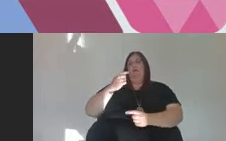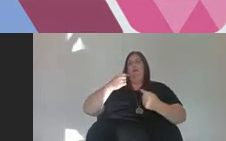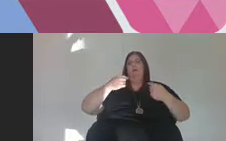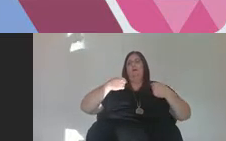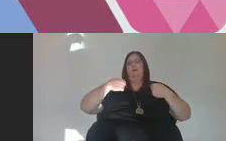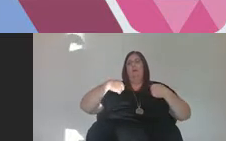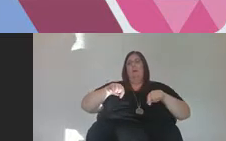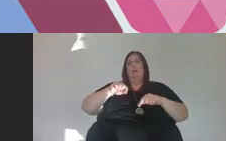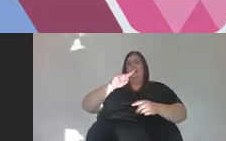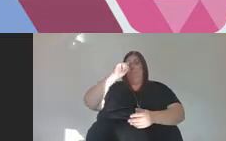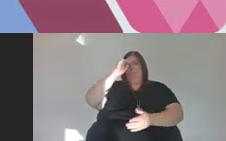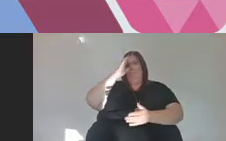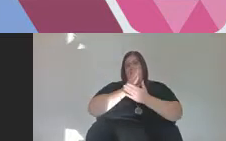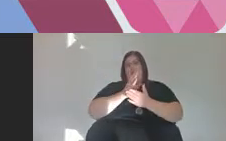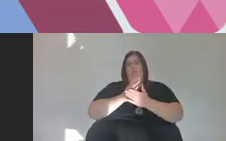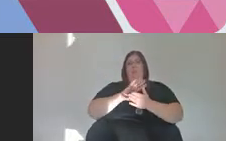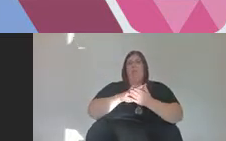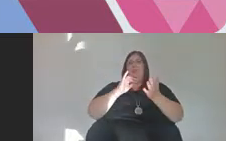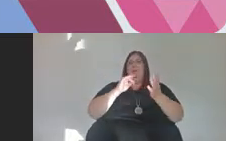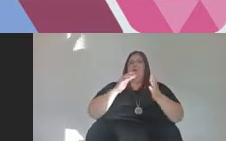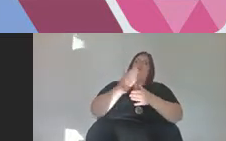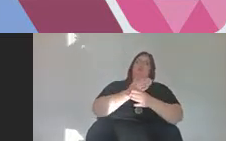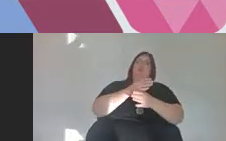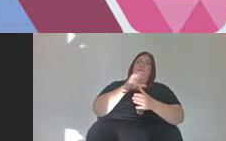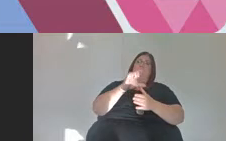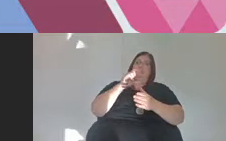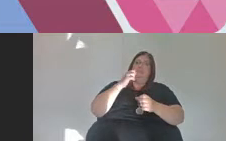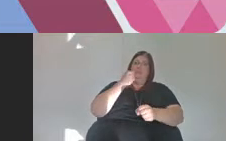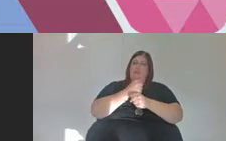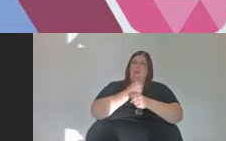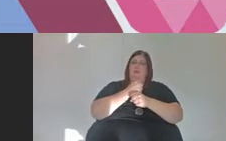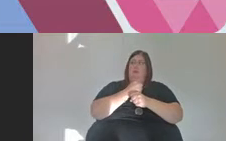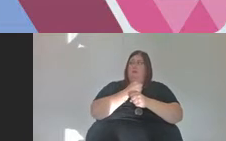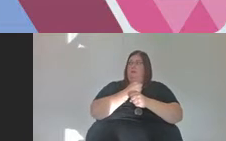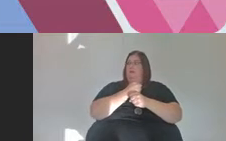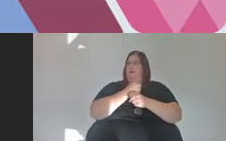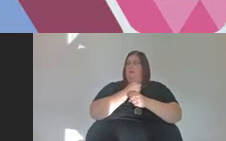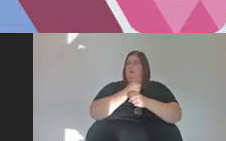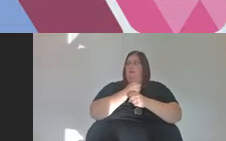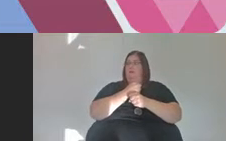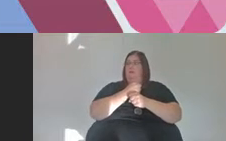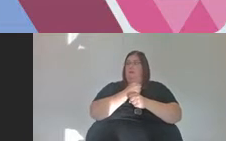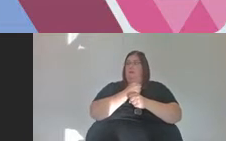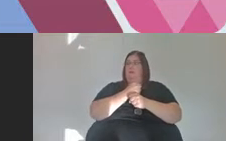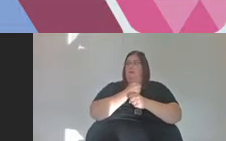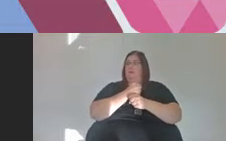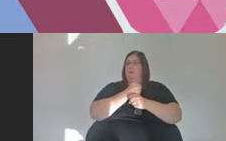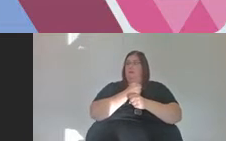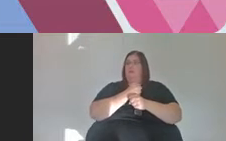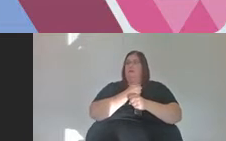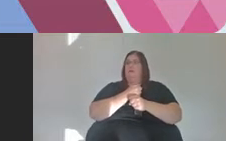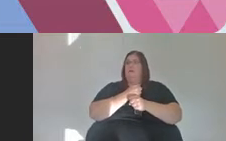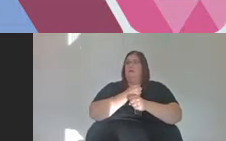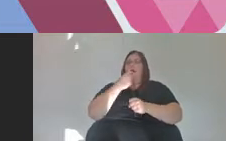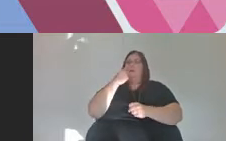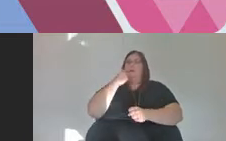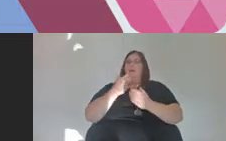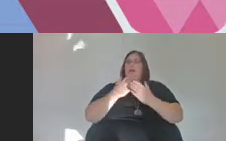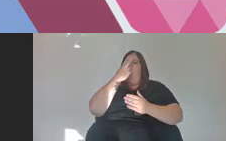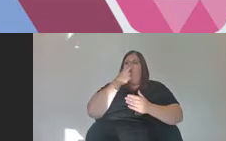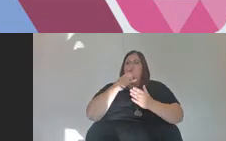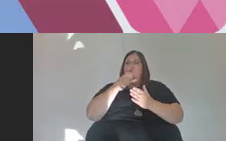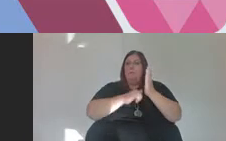the original remit of the SSAPG, which was implemented following the Northumberland Tyne and Wear report, has now been superseded and we believe